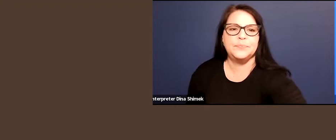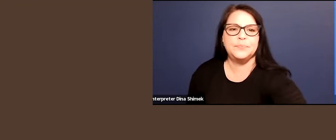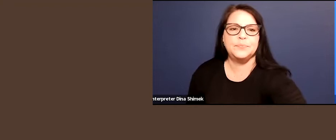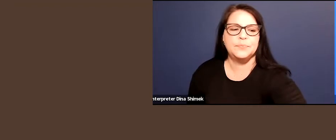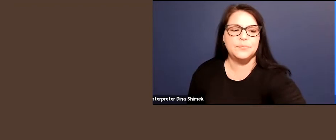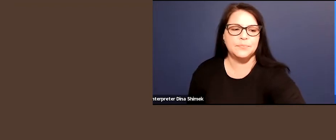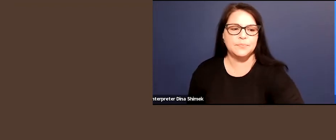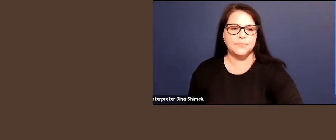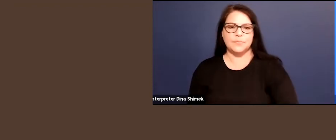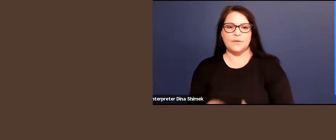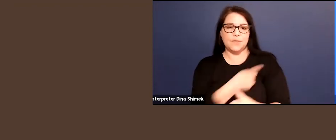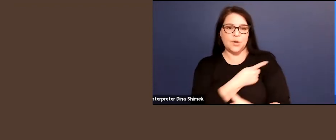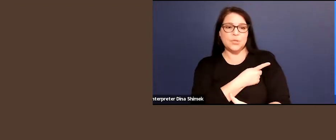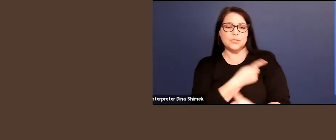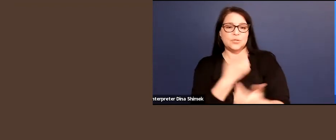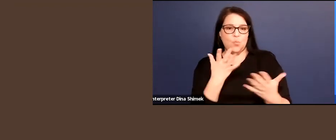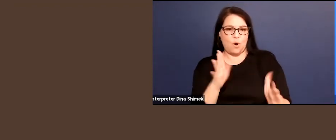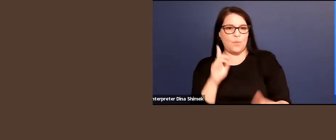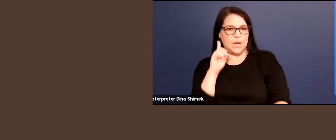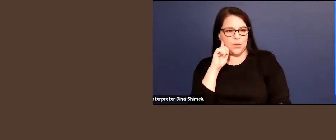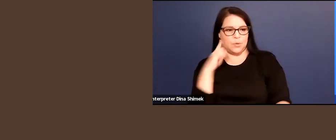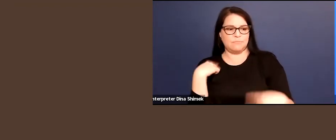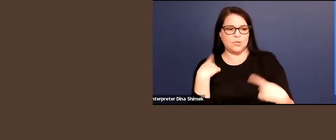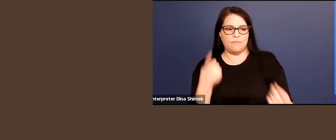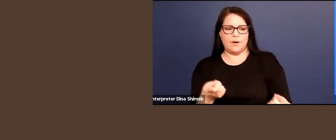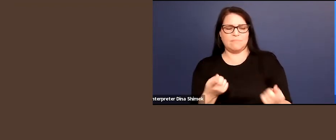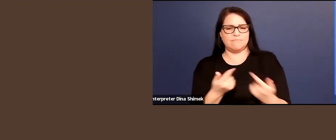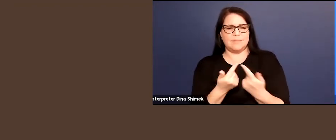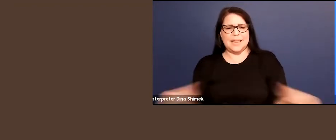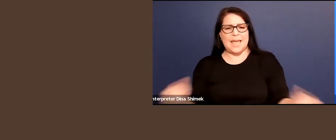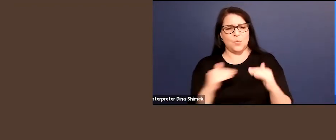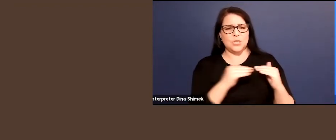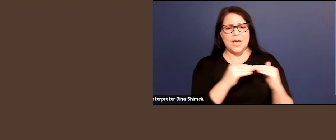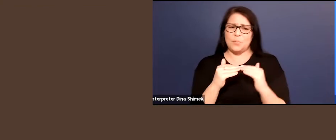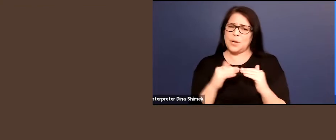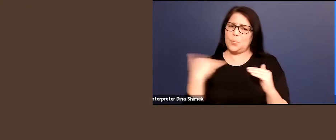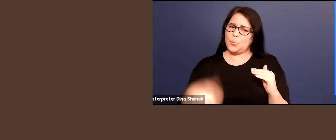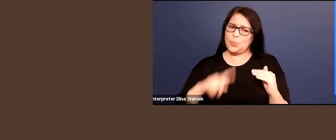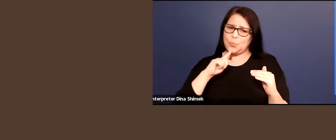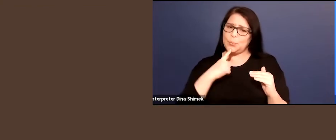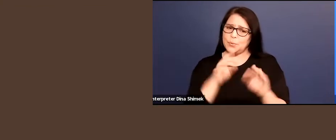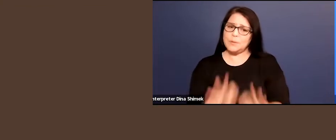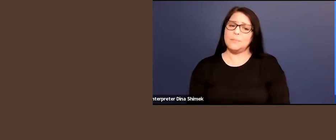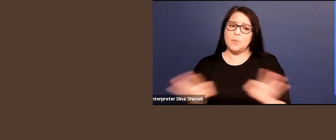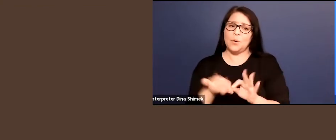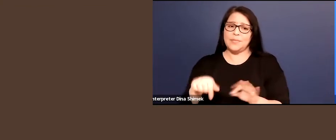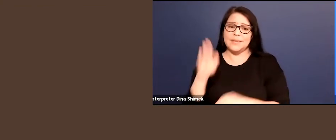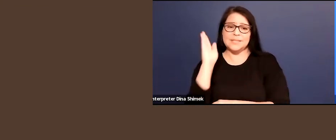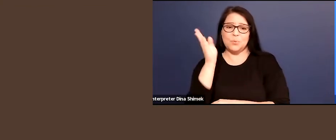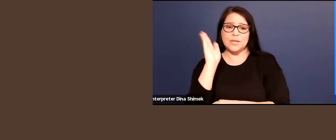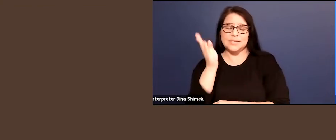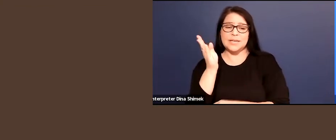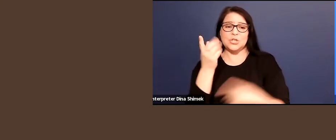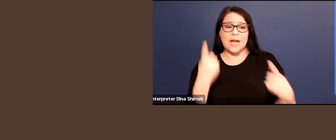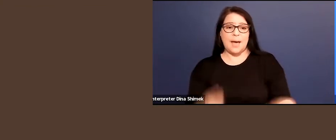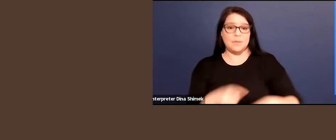First, as you've already heard, we take language equity seriously. This presentation is being conducted